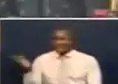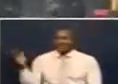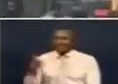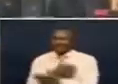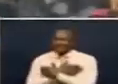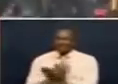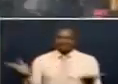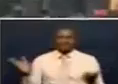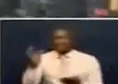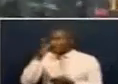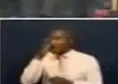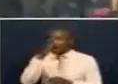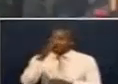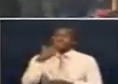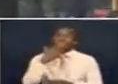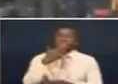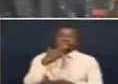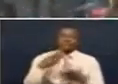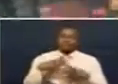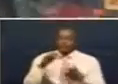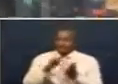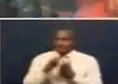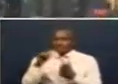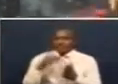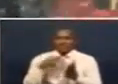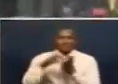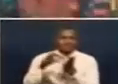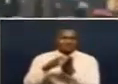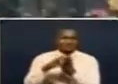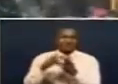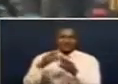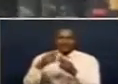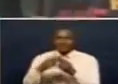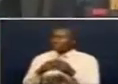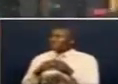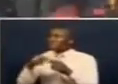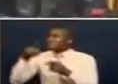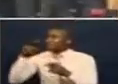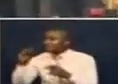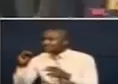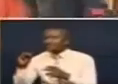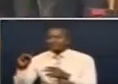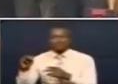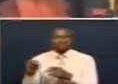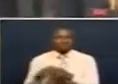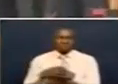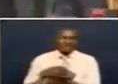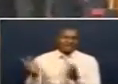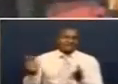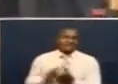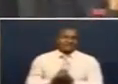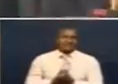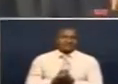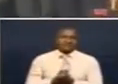to lie to the Luhya community that you have some position called premier, some fancy title. Our arrangement is based on amending